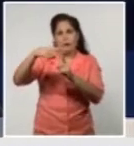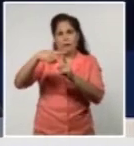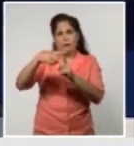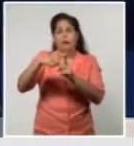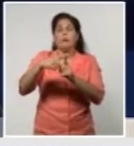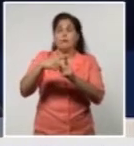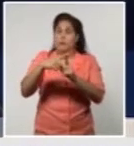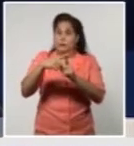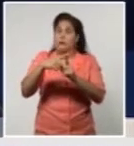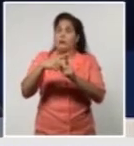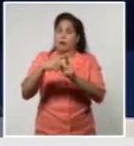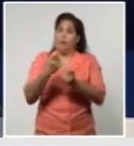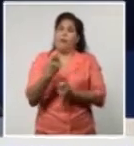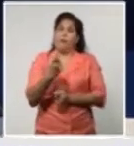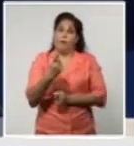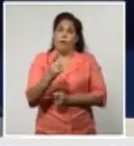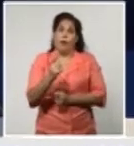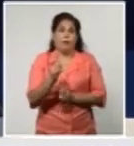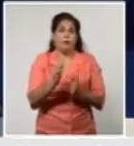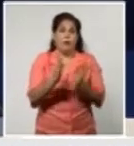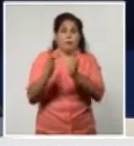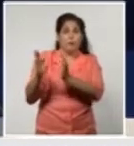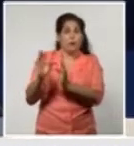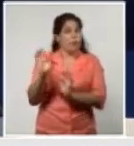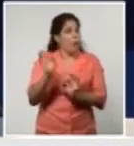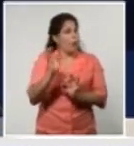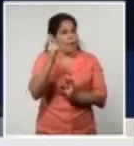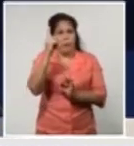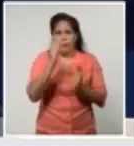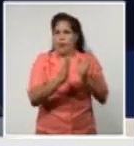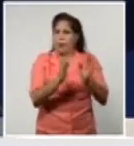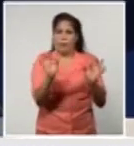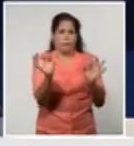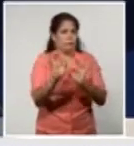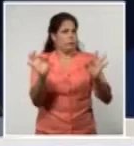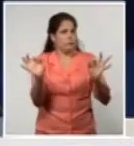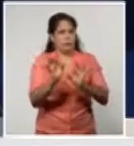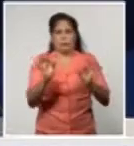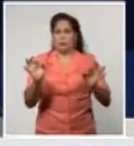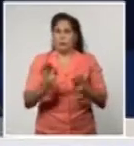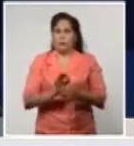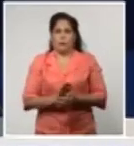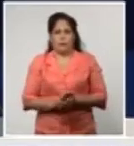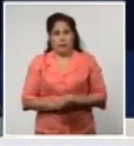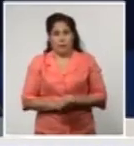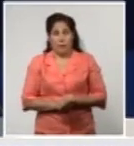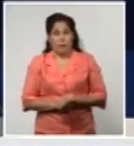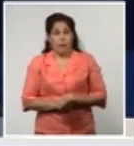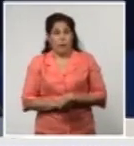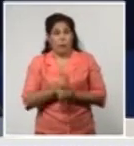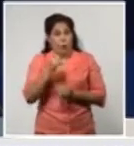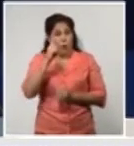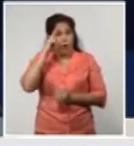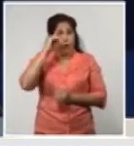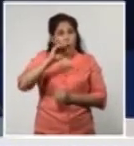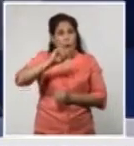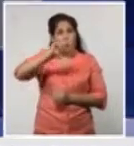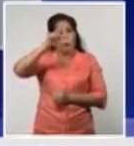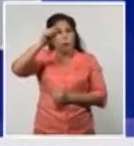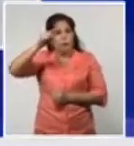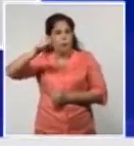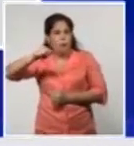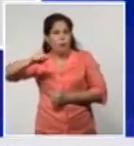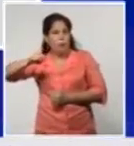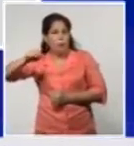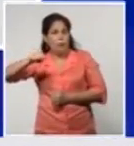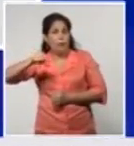on the need of fulfilling the restrictions. And those of us who live in Matanzas and in Havana to do a little more since we